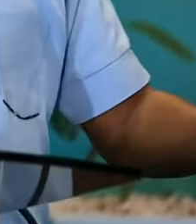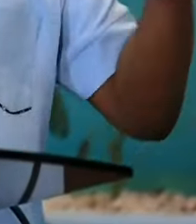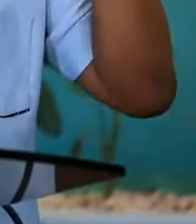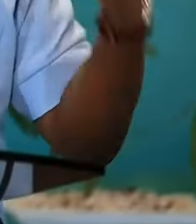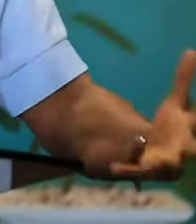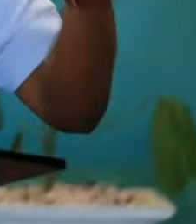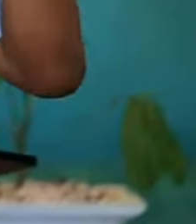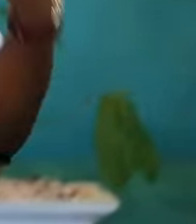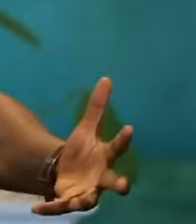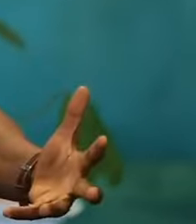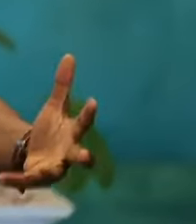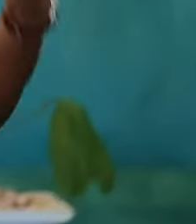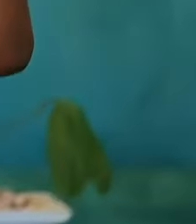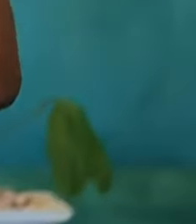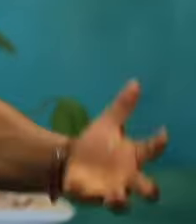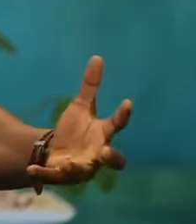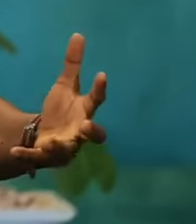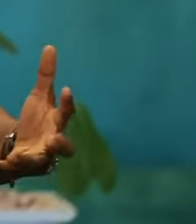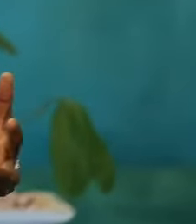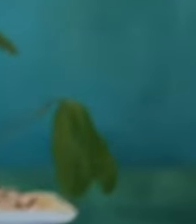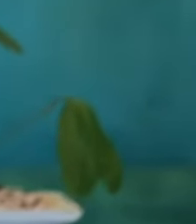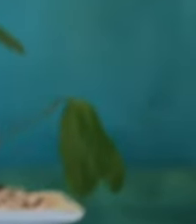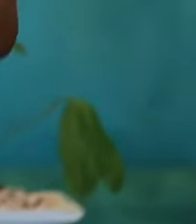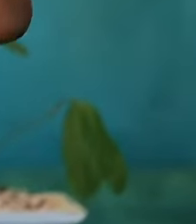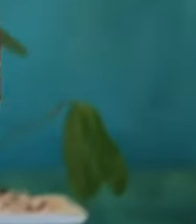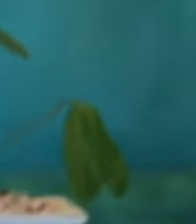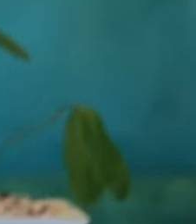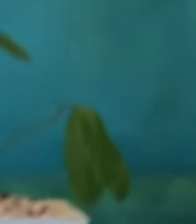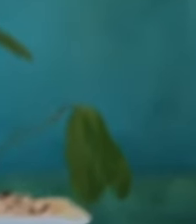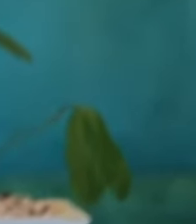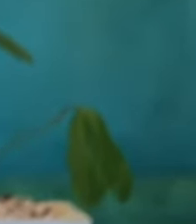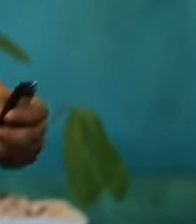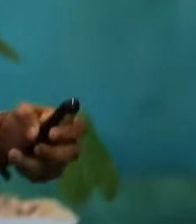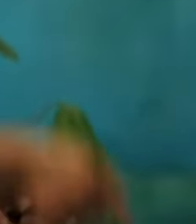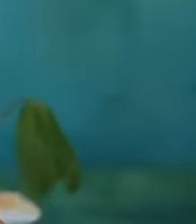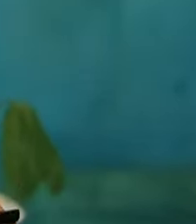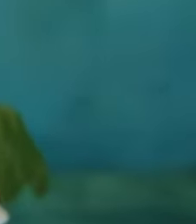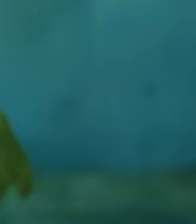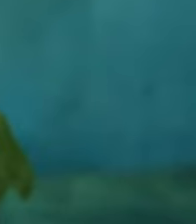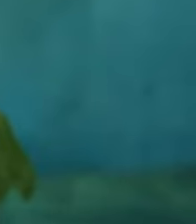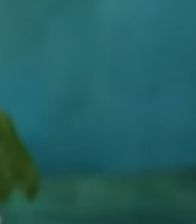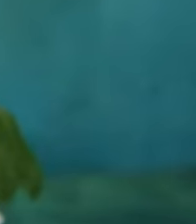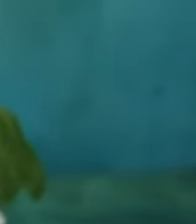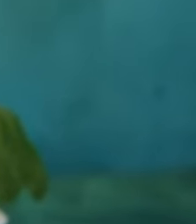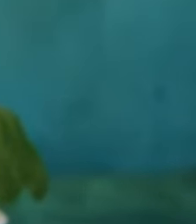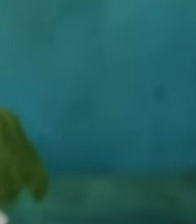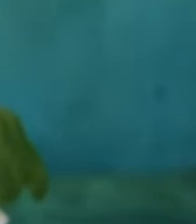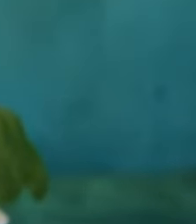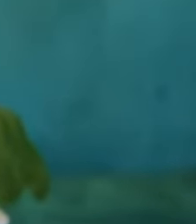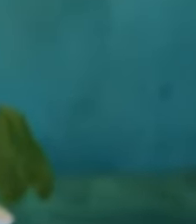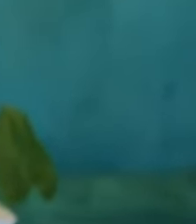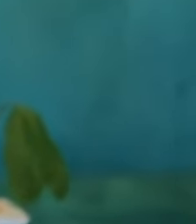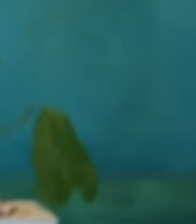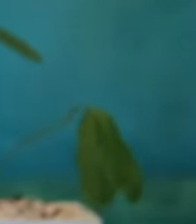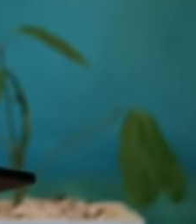least be able to provide food that is not just food, but it is good to be called food. In